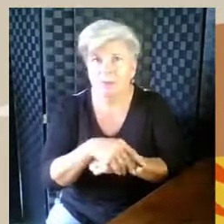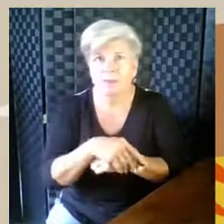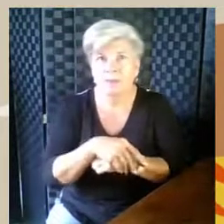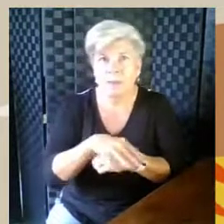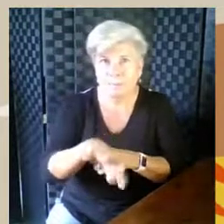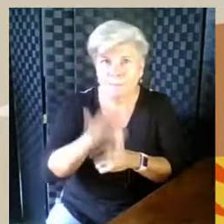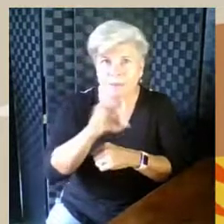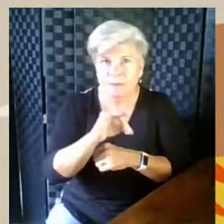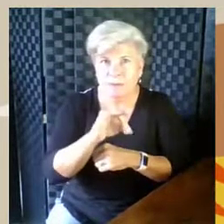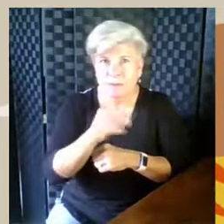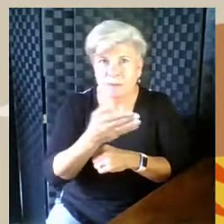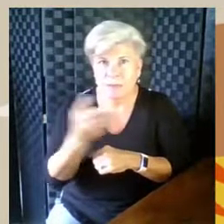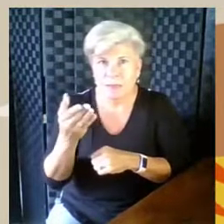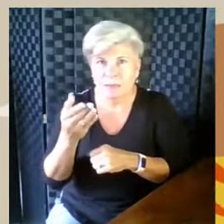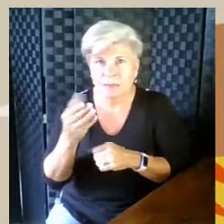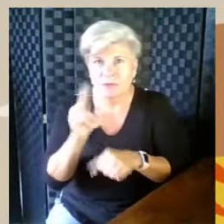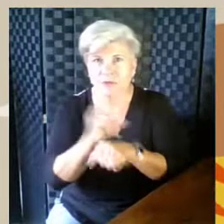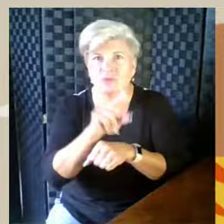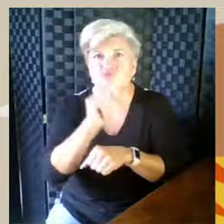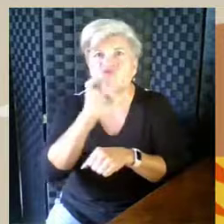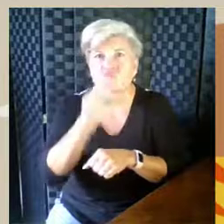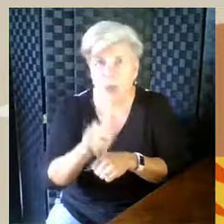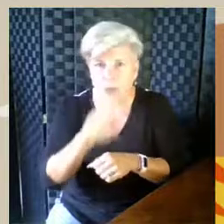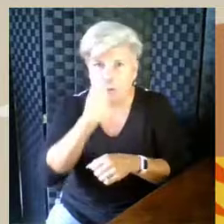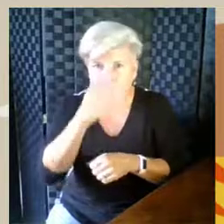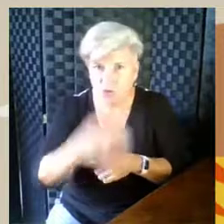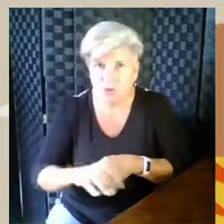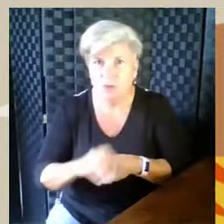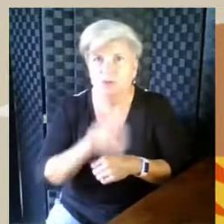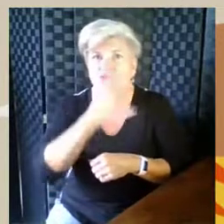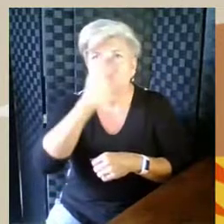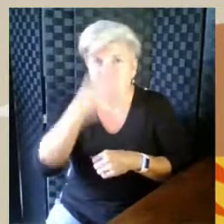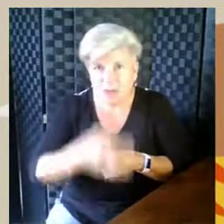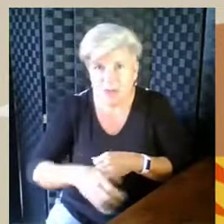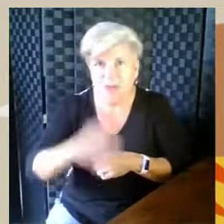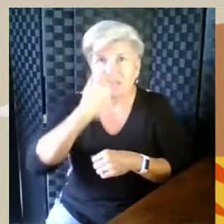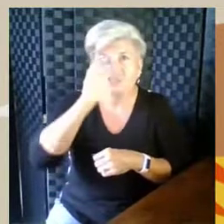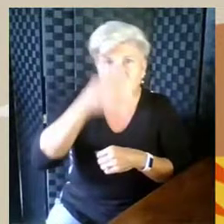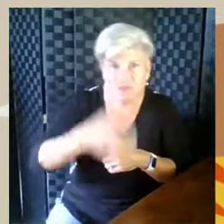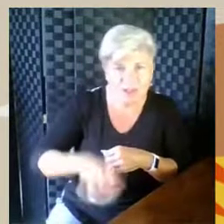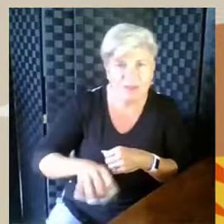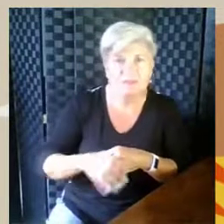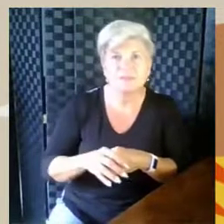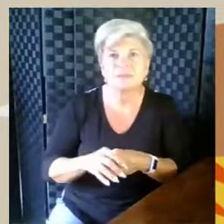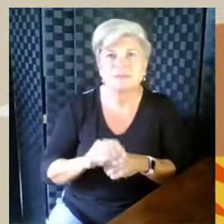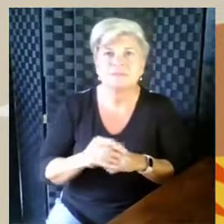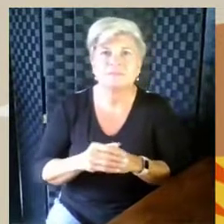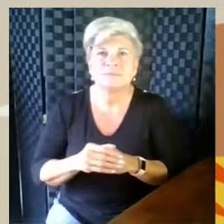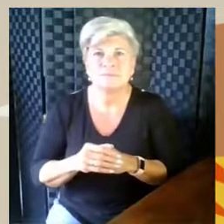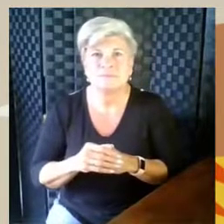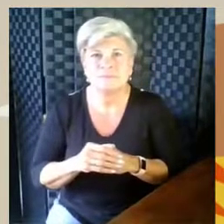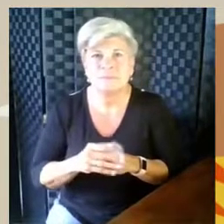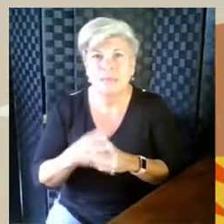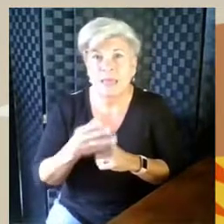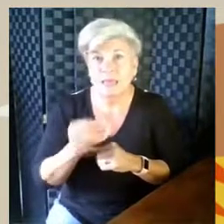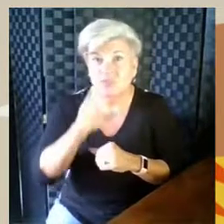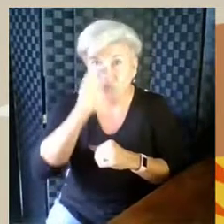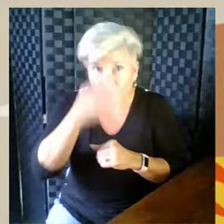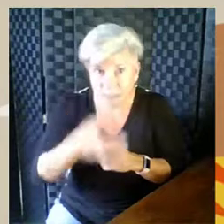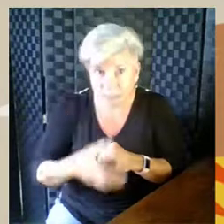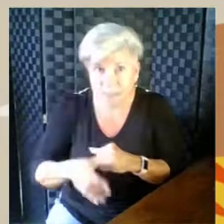can pick up items using their trunk. Trunks are also used,